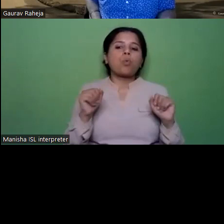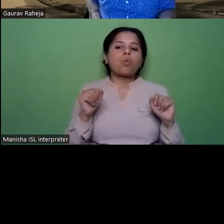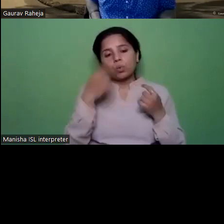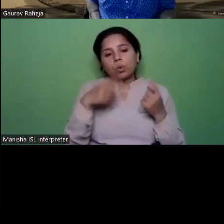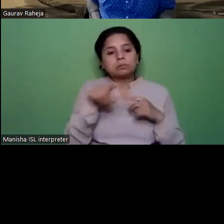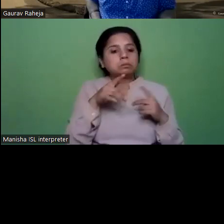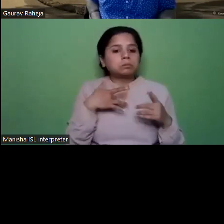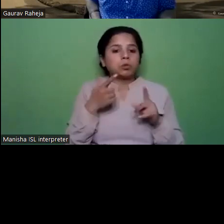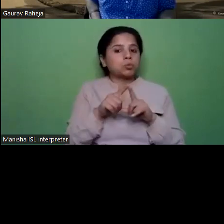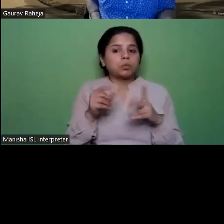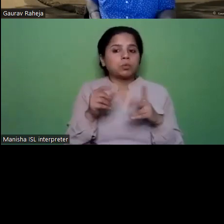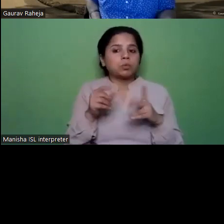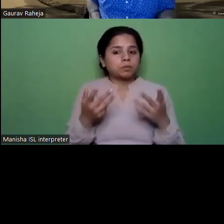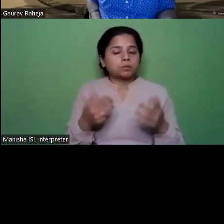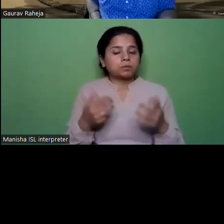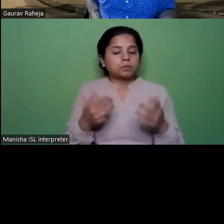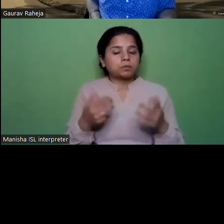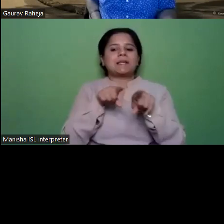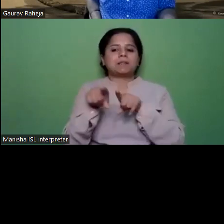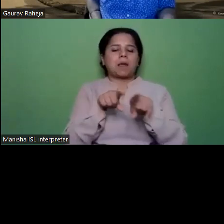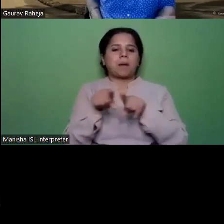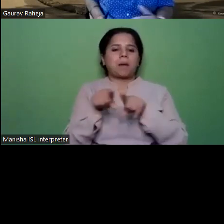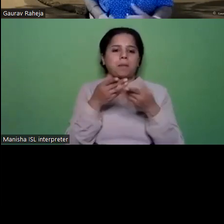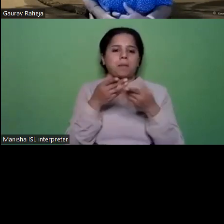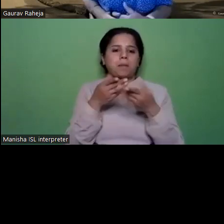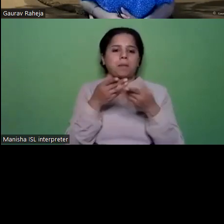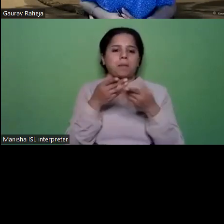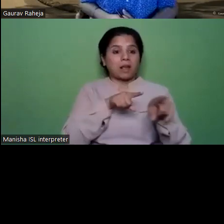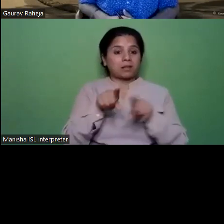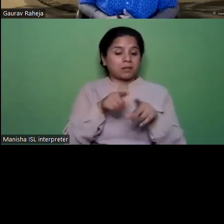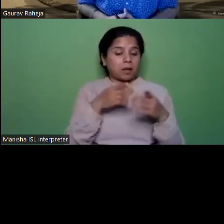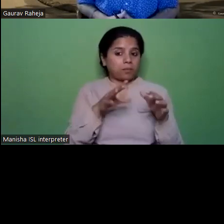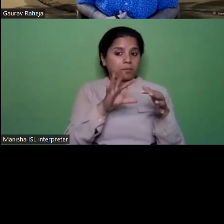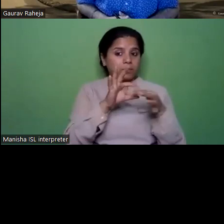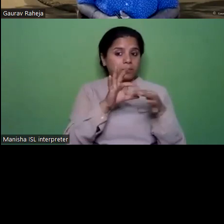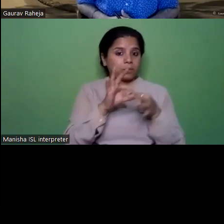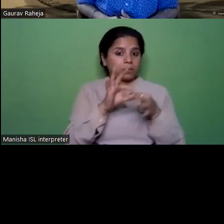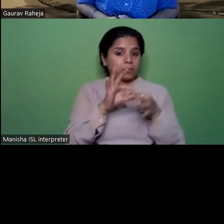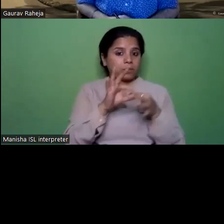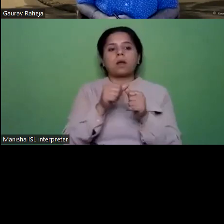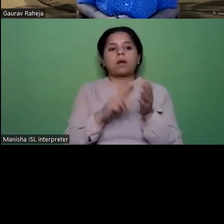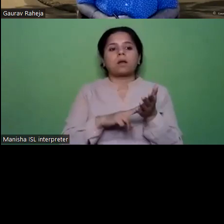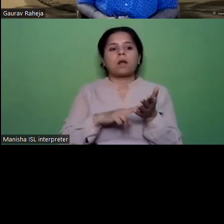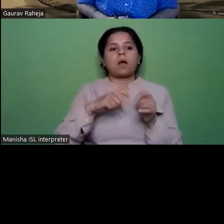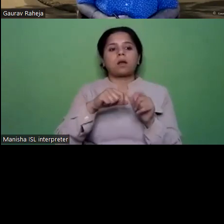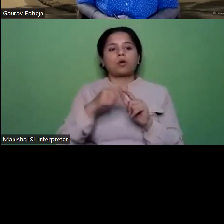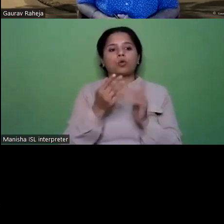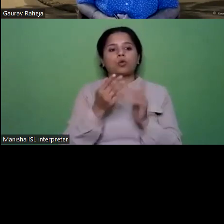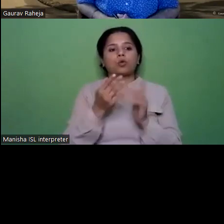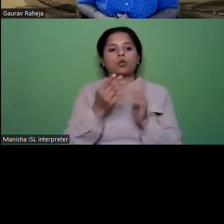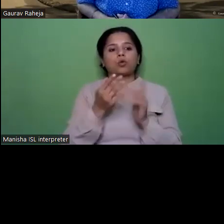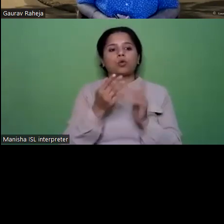interface? And these are examples. So on this, the example is the Nanakuma line design in Fukuoka in